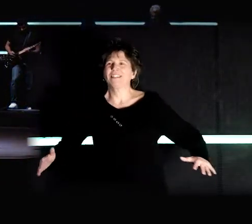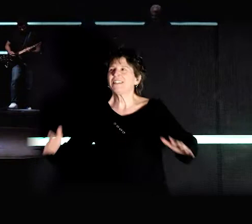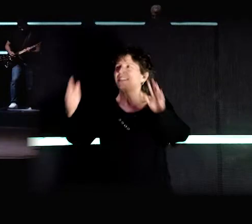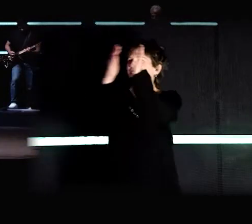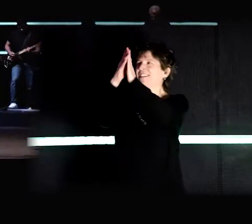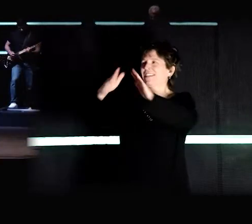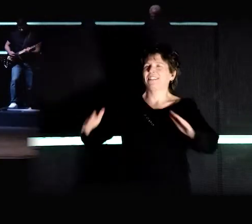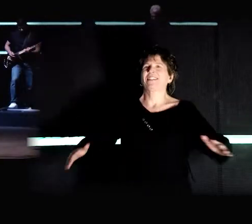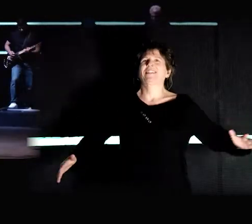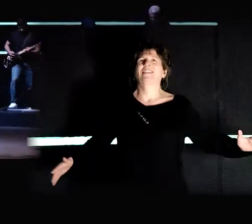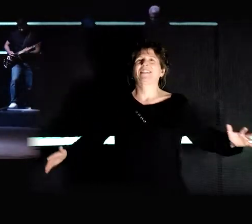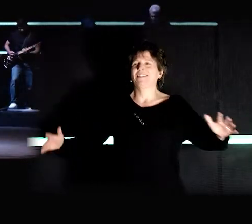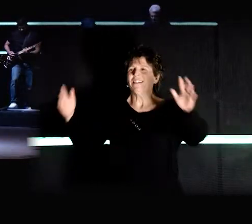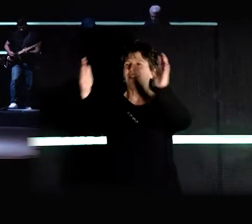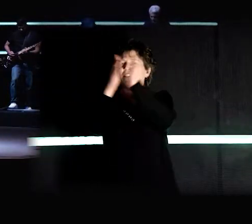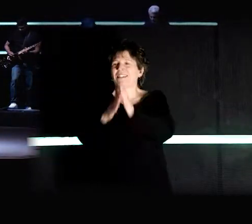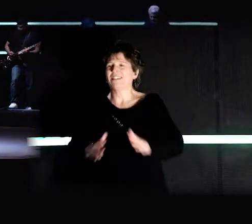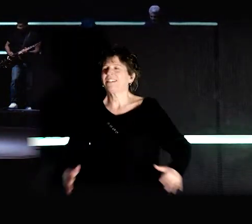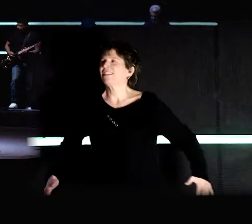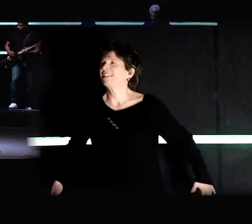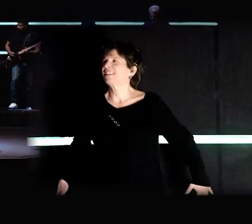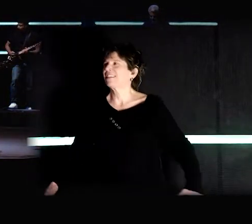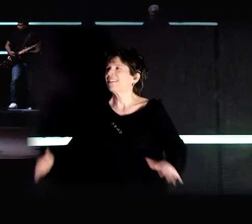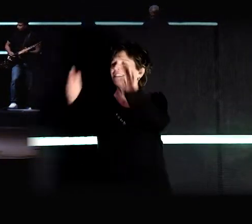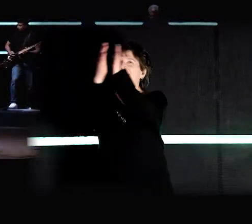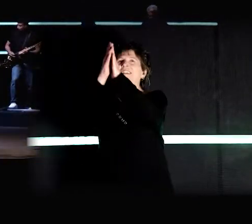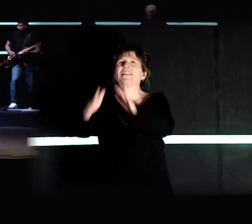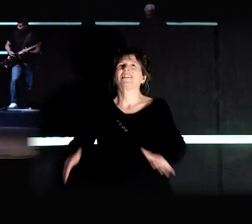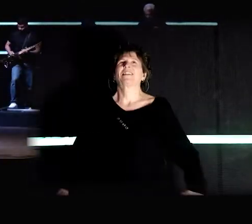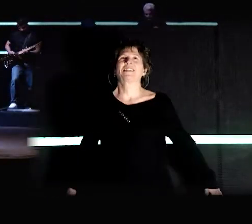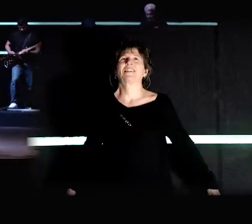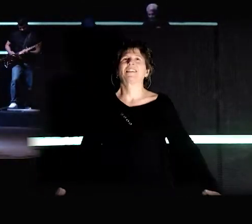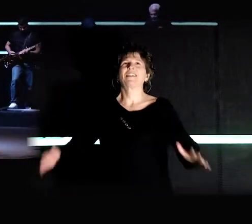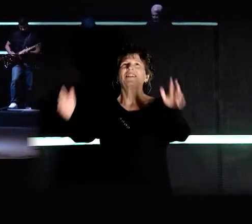Come on, in your living room, put your hands together.